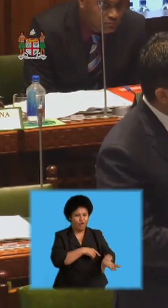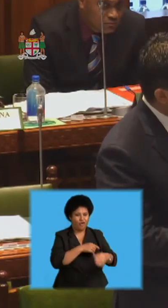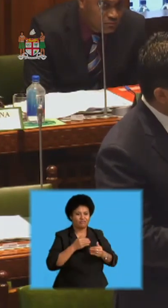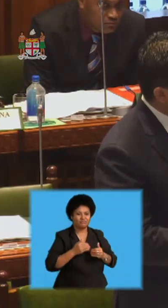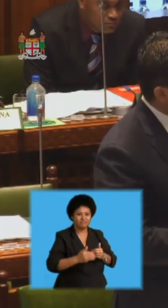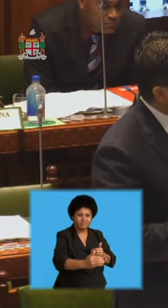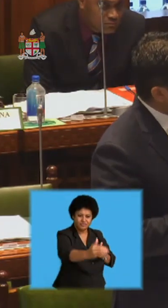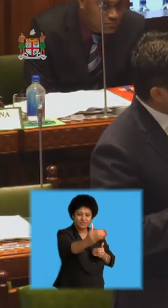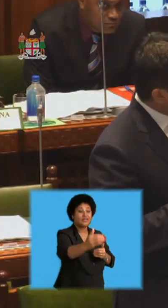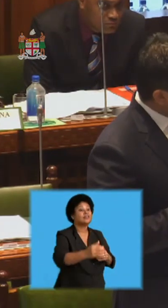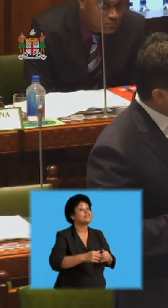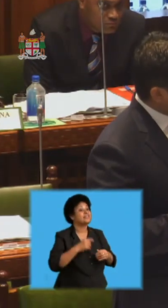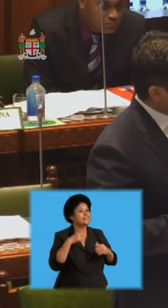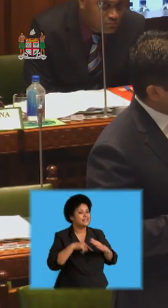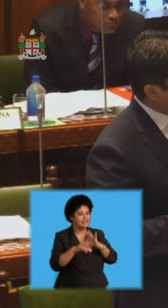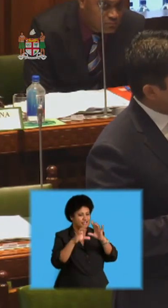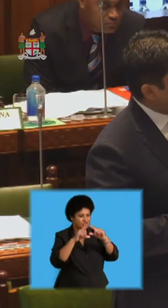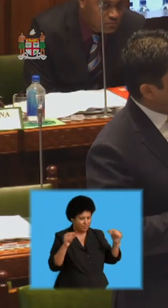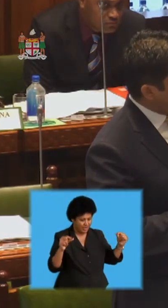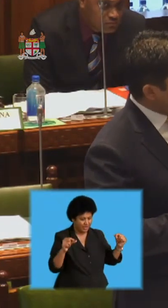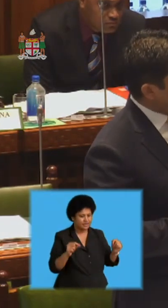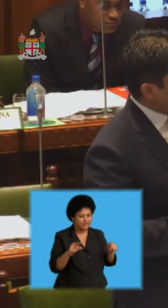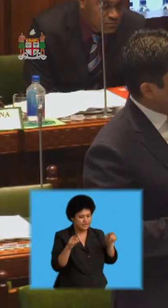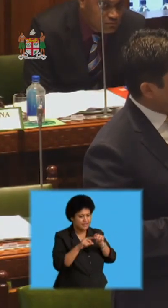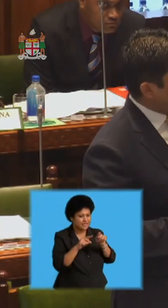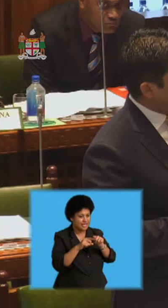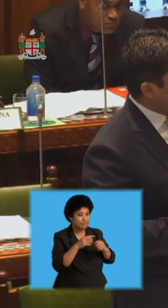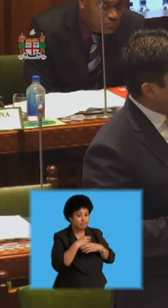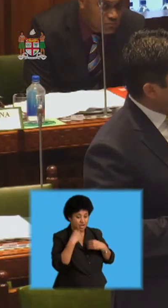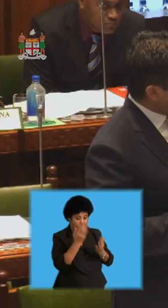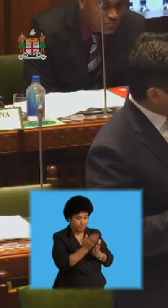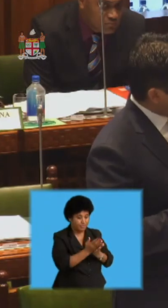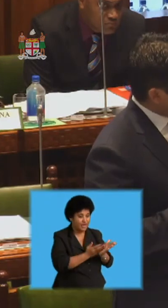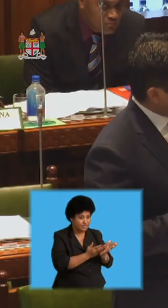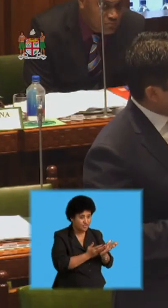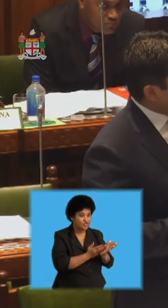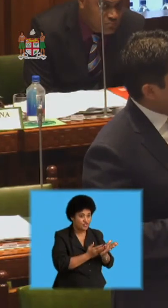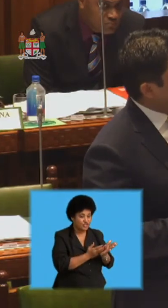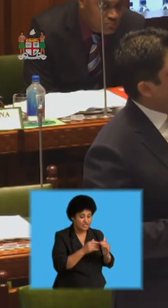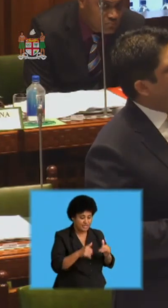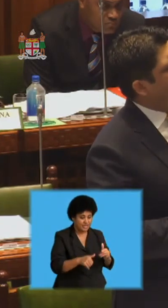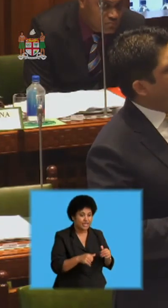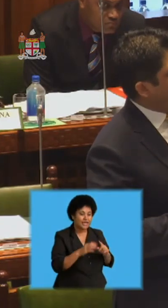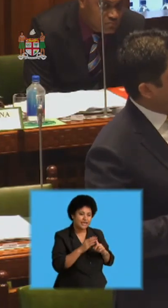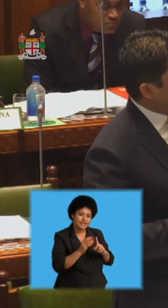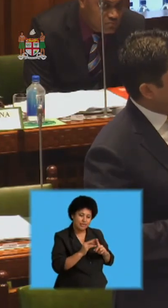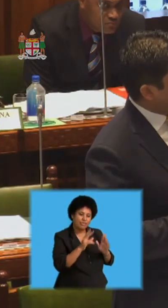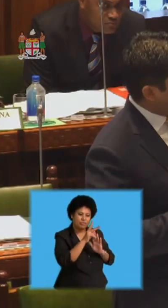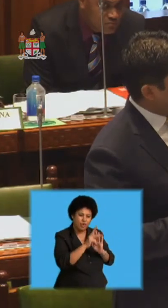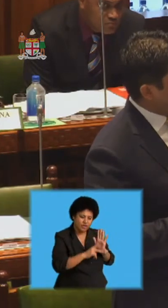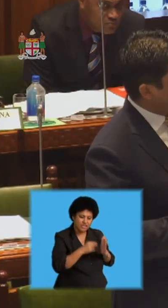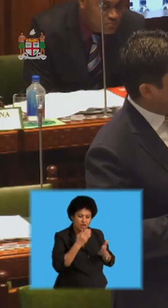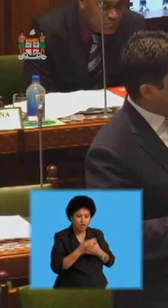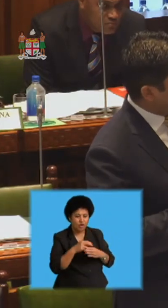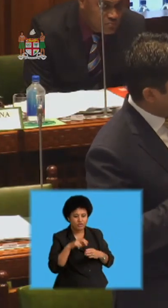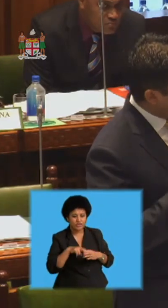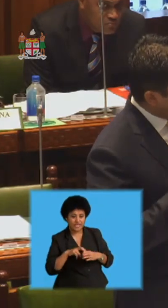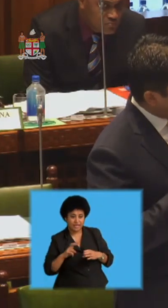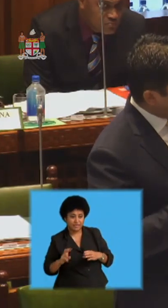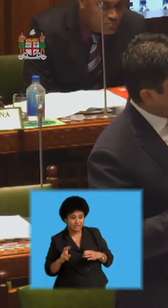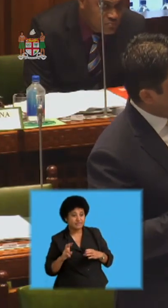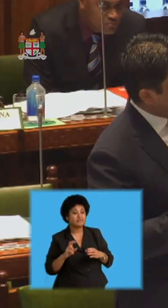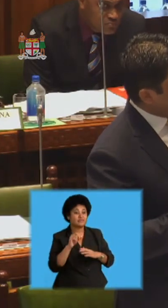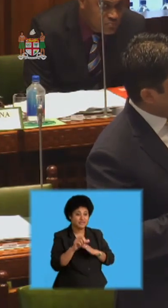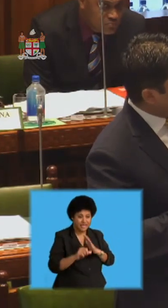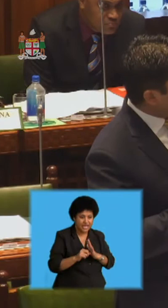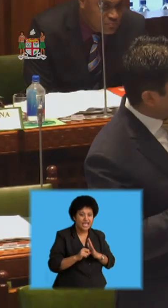services for them. In the same way, Madam Speaker, our budget spend, for example, policies on retirement age, etc., is targeted towards